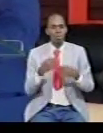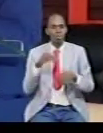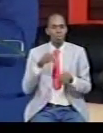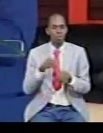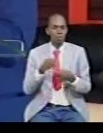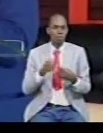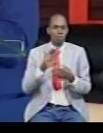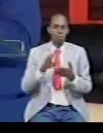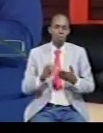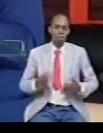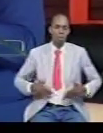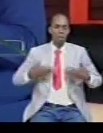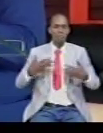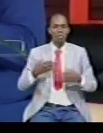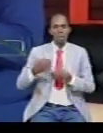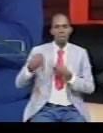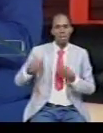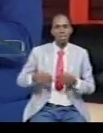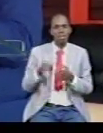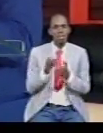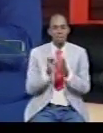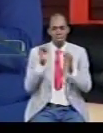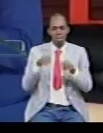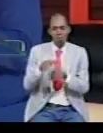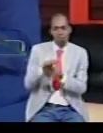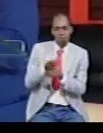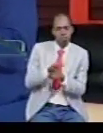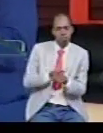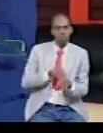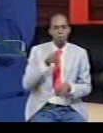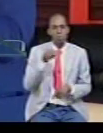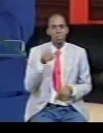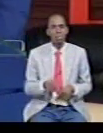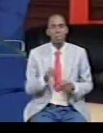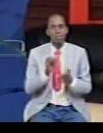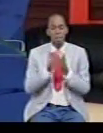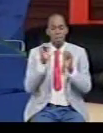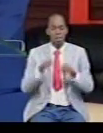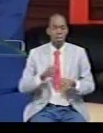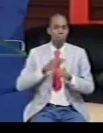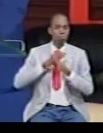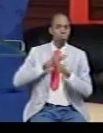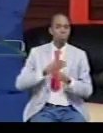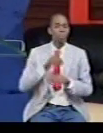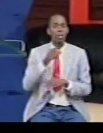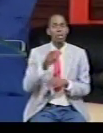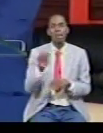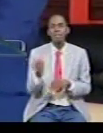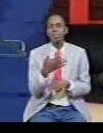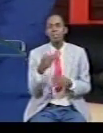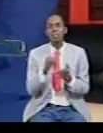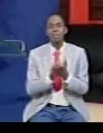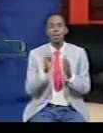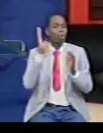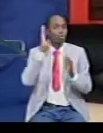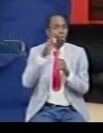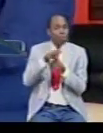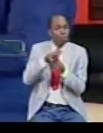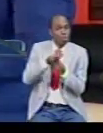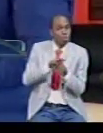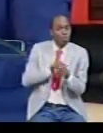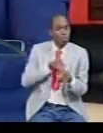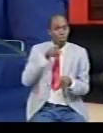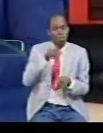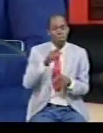his own heart, that will slow him down, that will stop him. And anything that will slow you down,